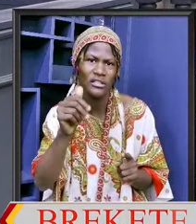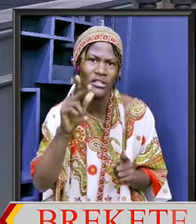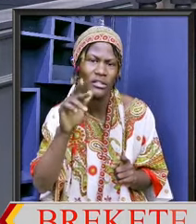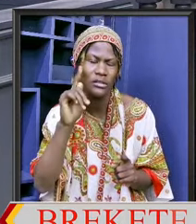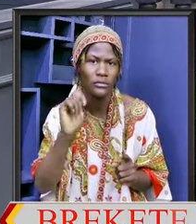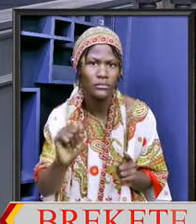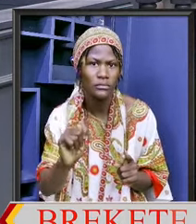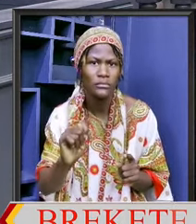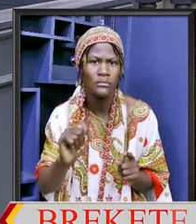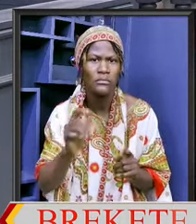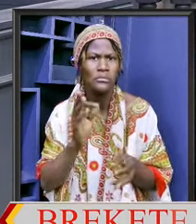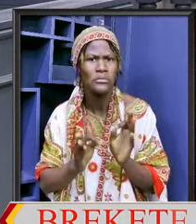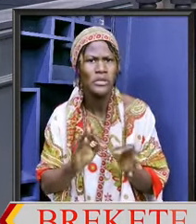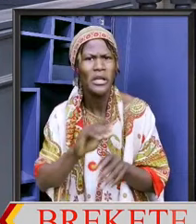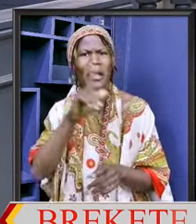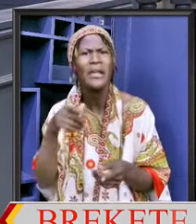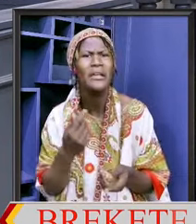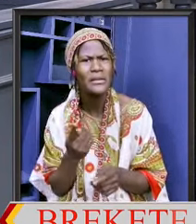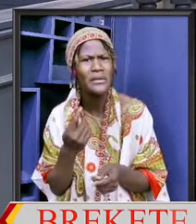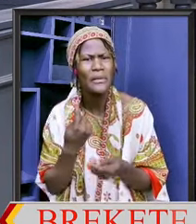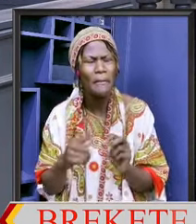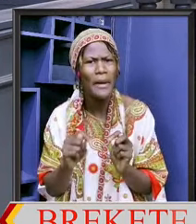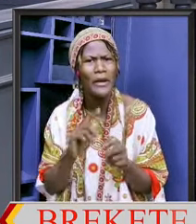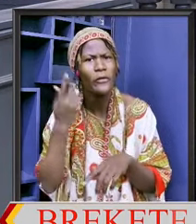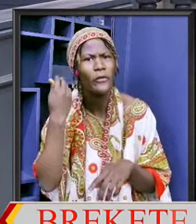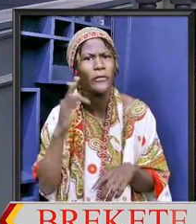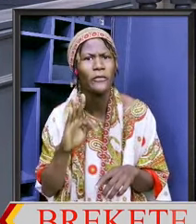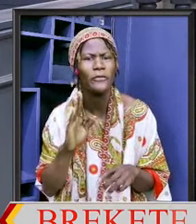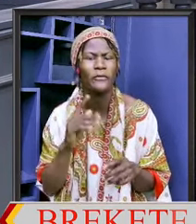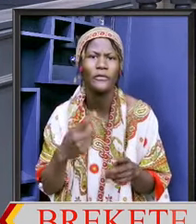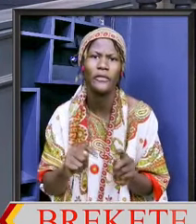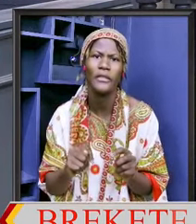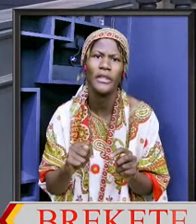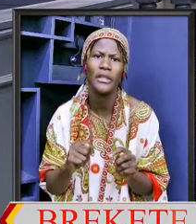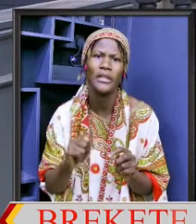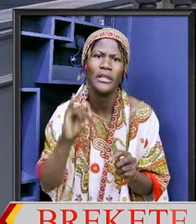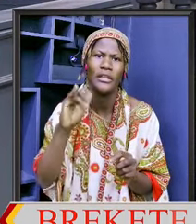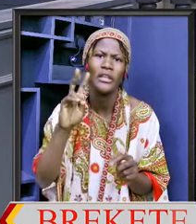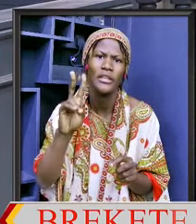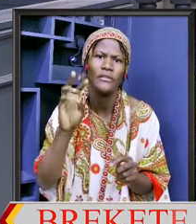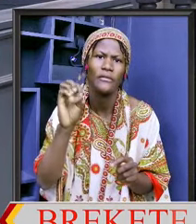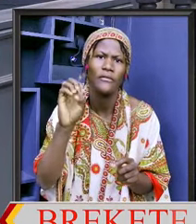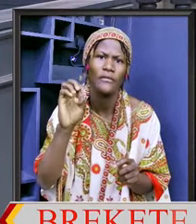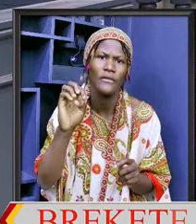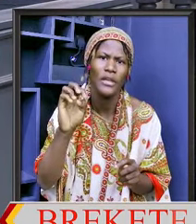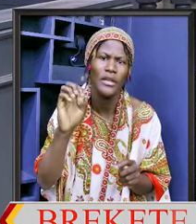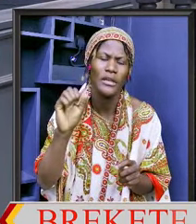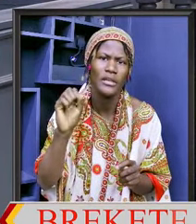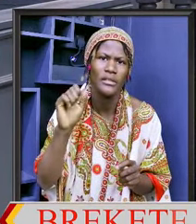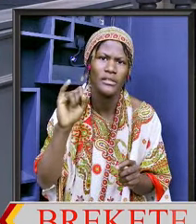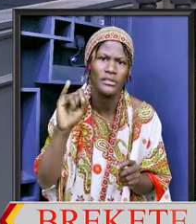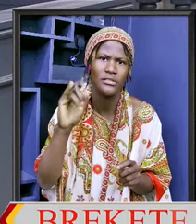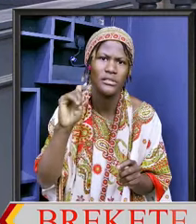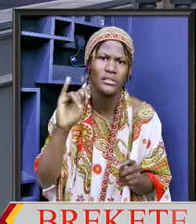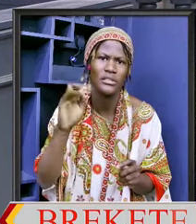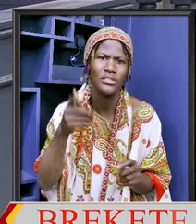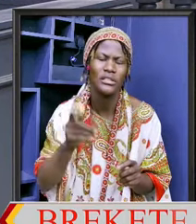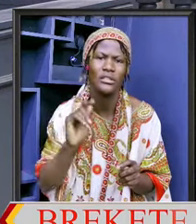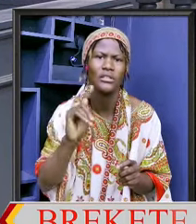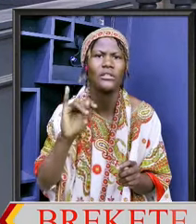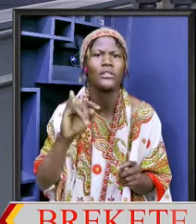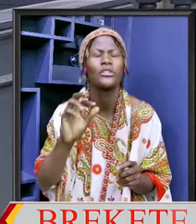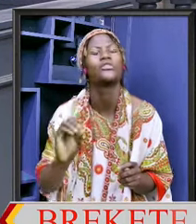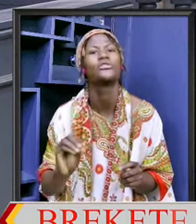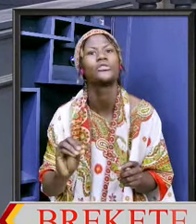any part of the investigation, because ordinarily even if husband and wife can't do car tracking, husband not because they give me my